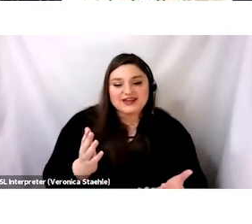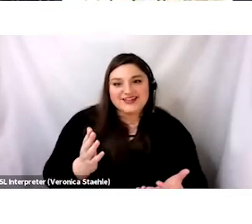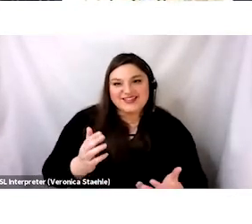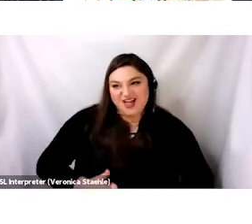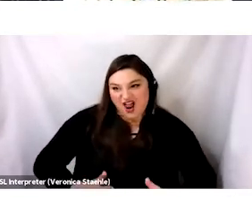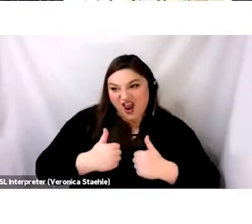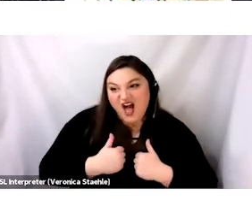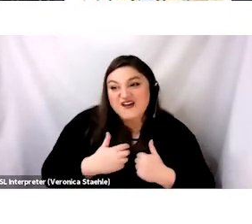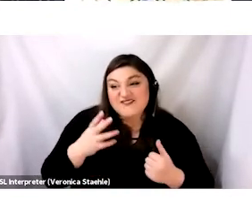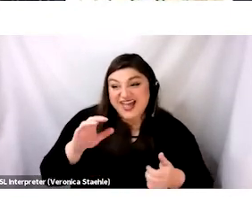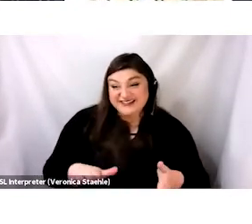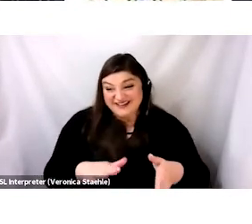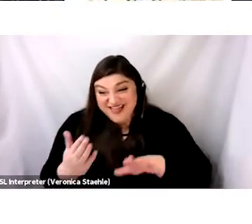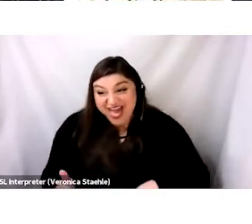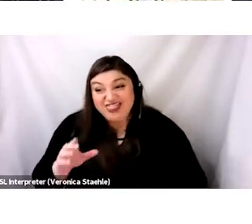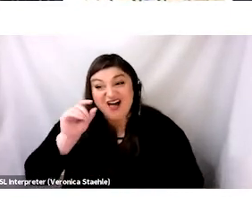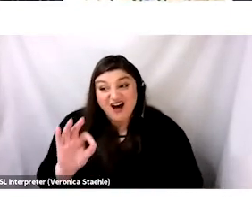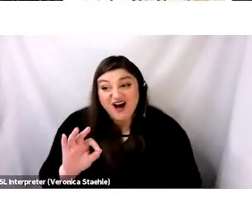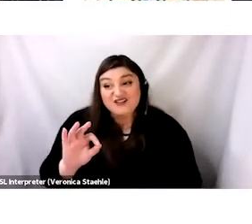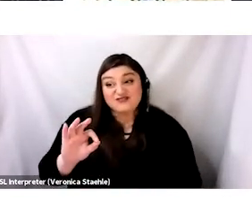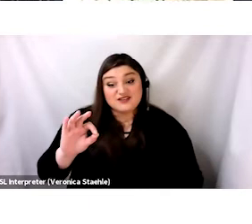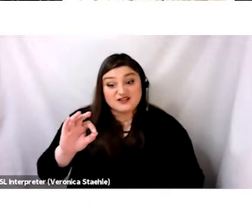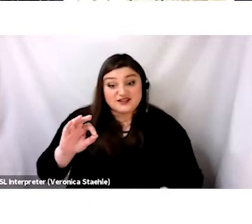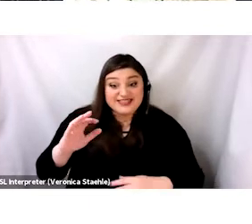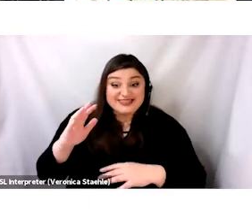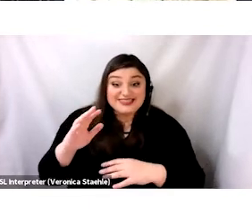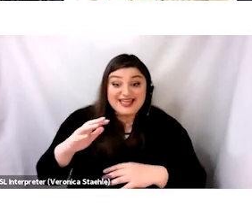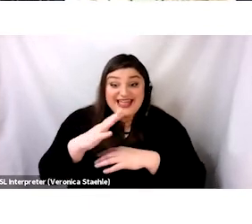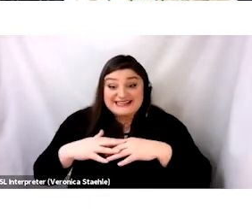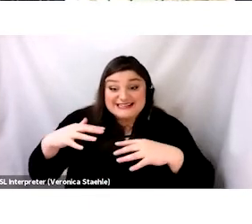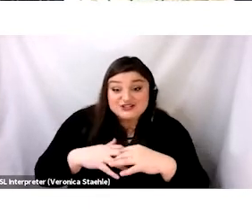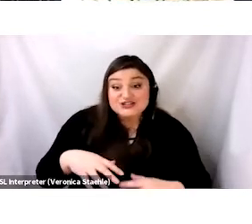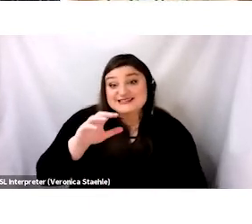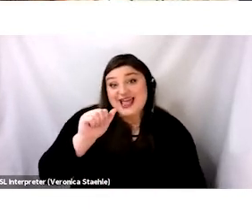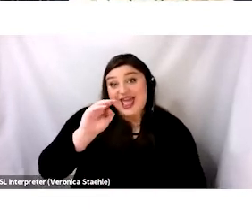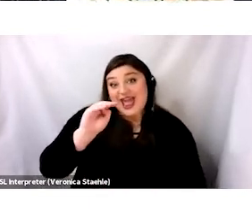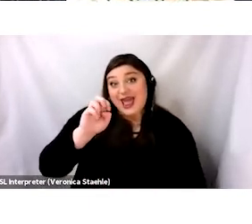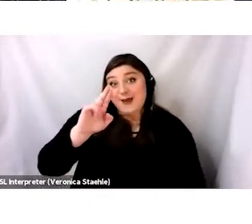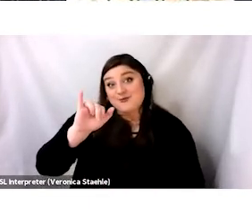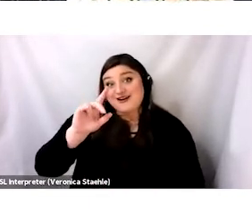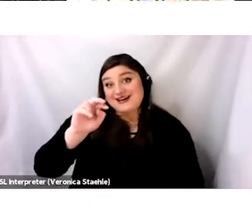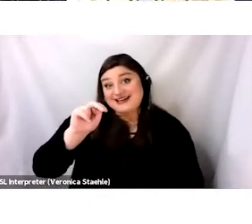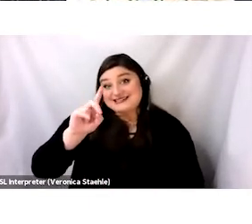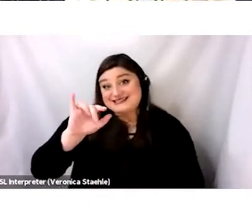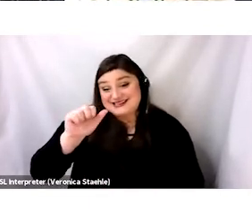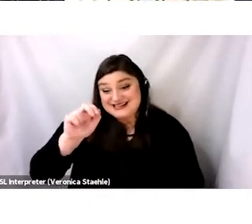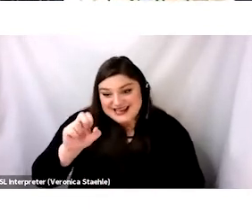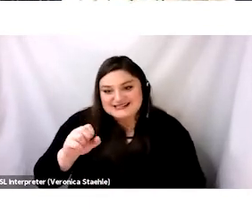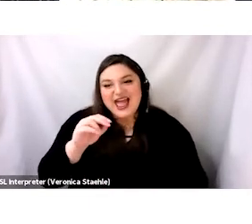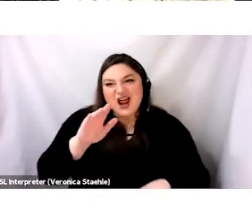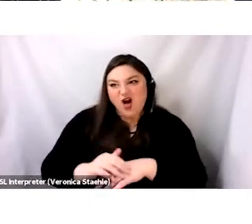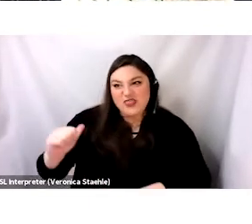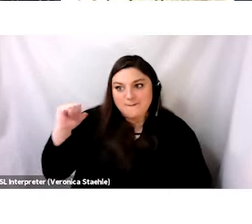indigenous Amerindians and on the backs of enslaved Black people that the cotton production map now looks the way that it looks. And